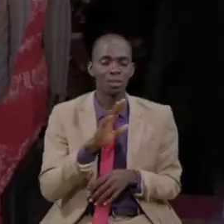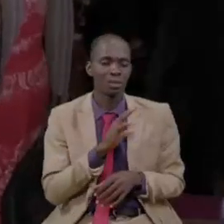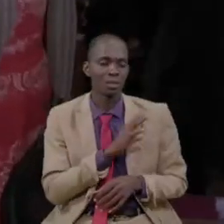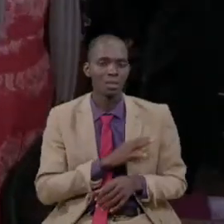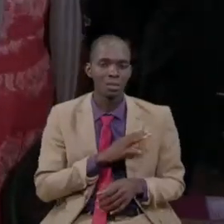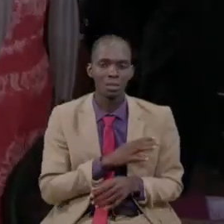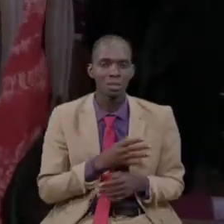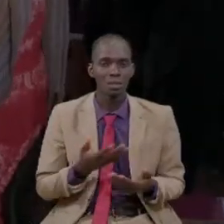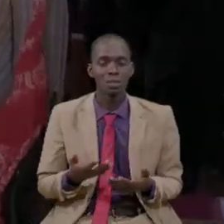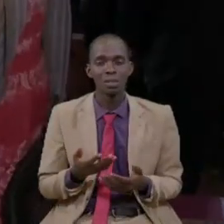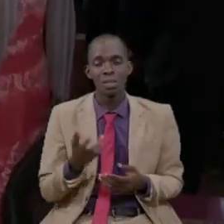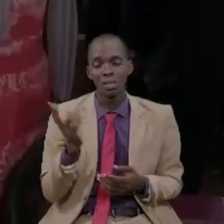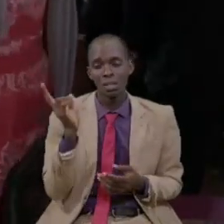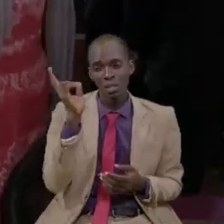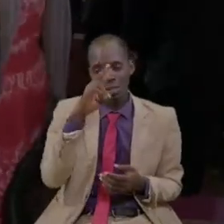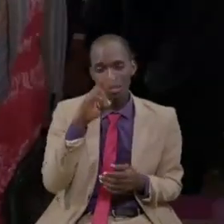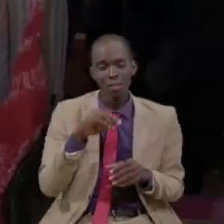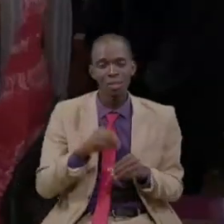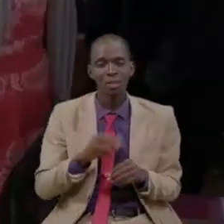Careless in behavior.